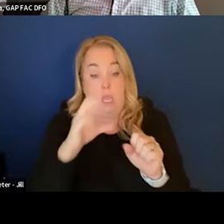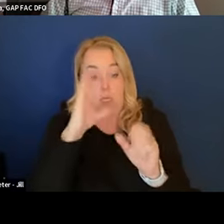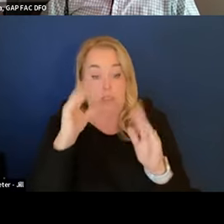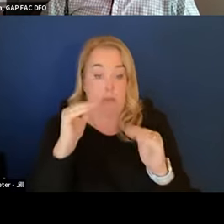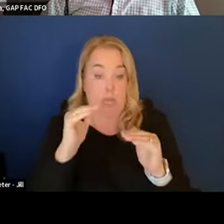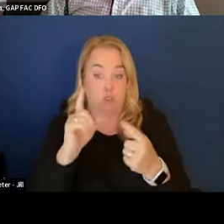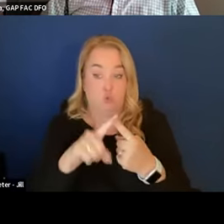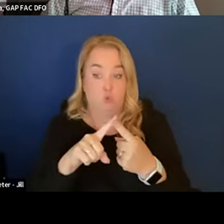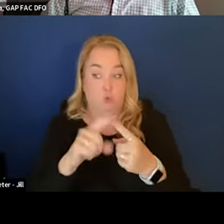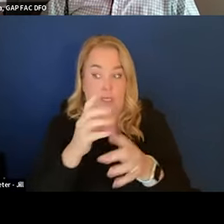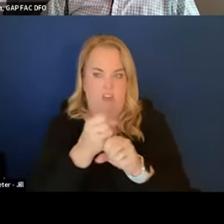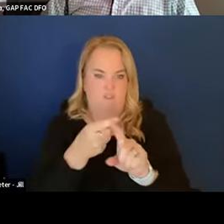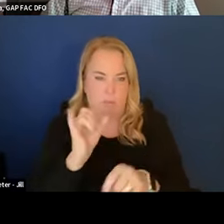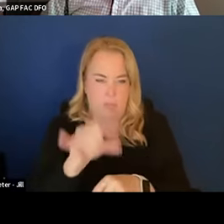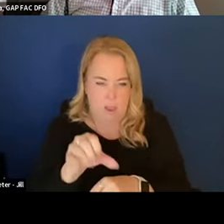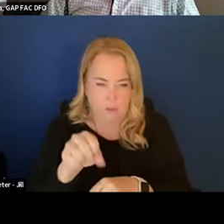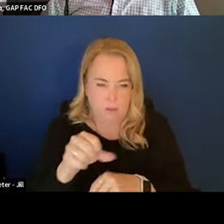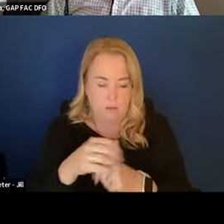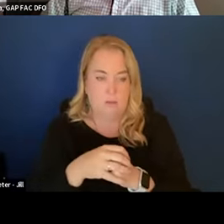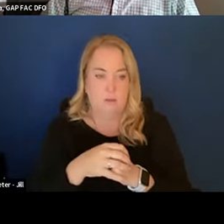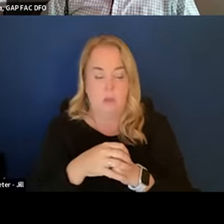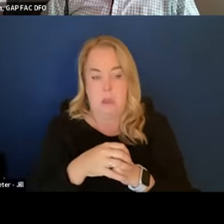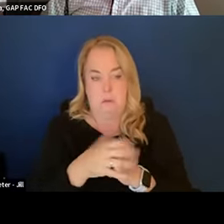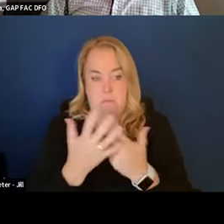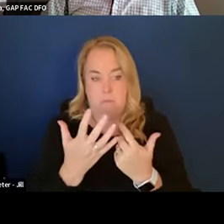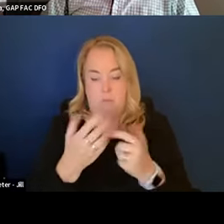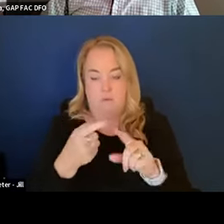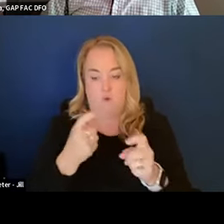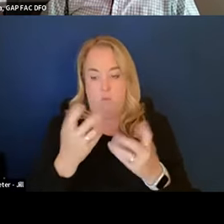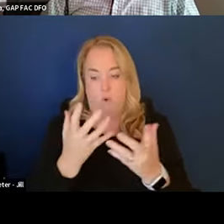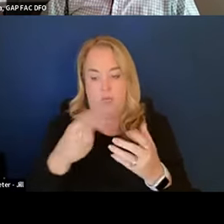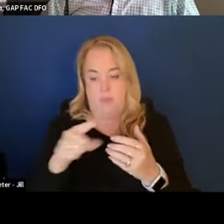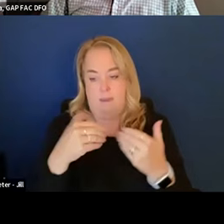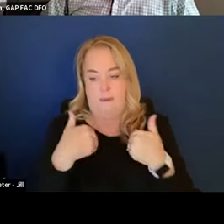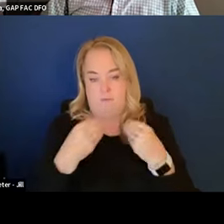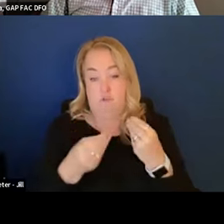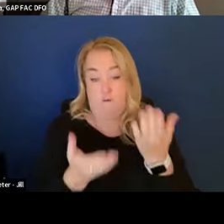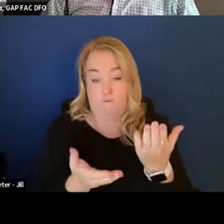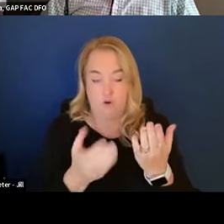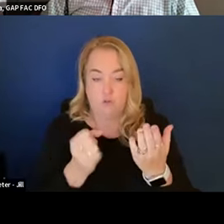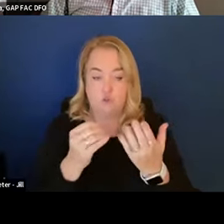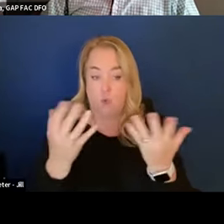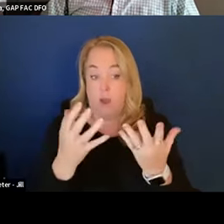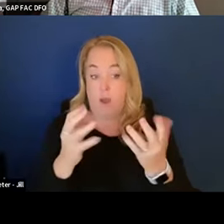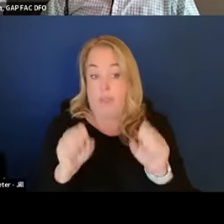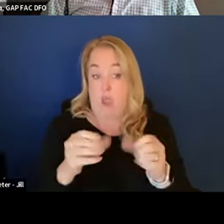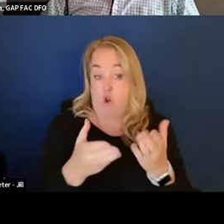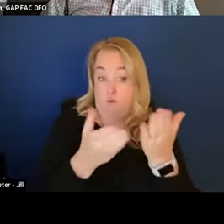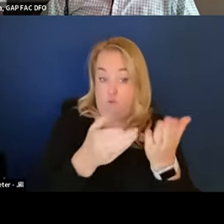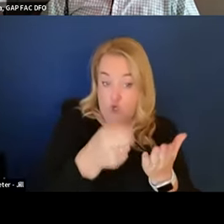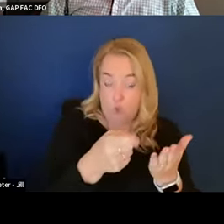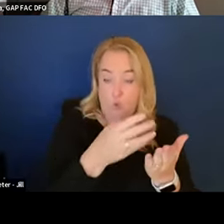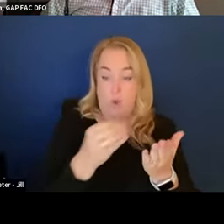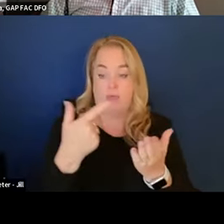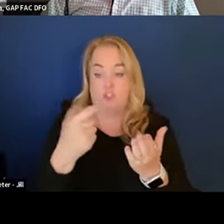to get from that, based on what they have to offer. So what can they offer you, and what can the